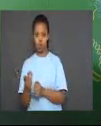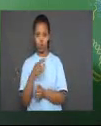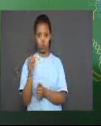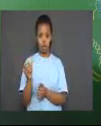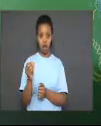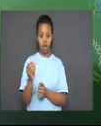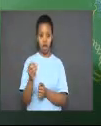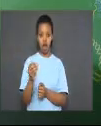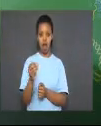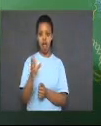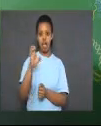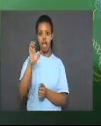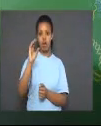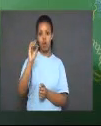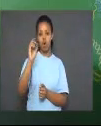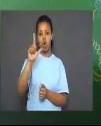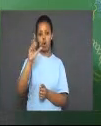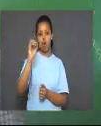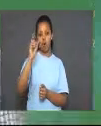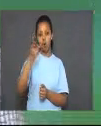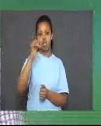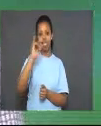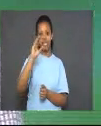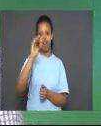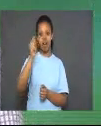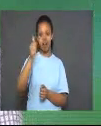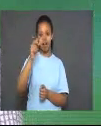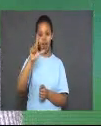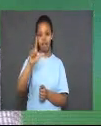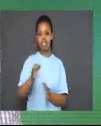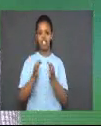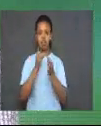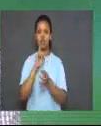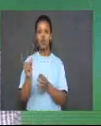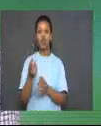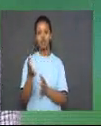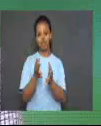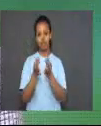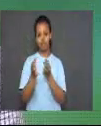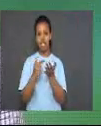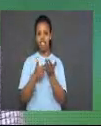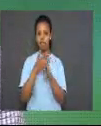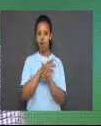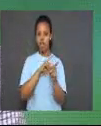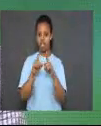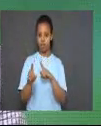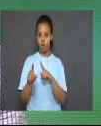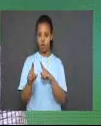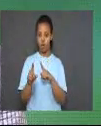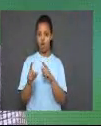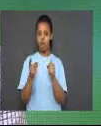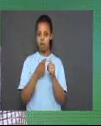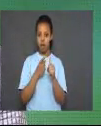what ecological succession is. Then, describe the difference